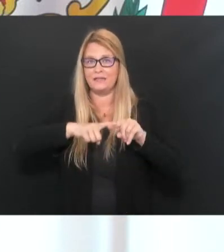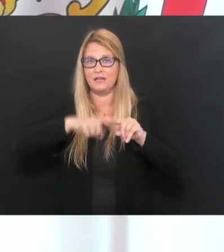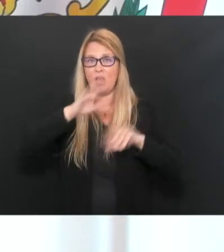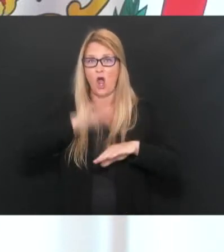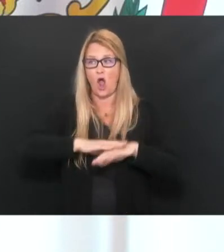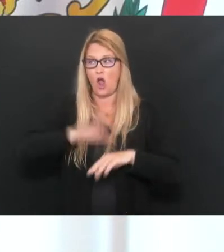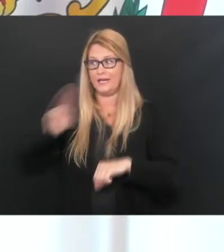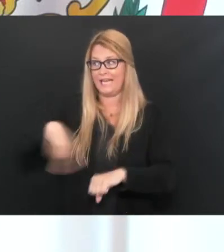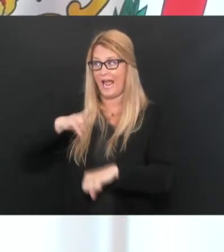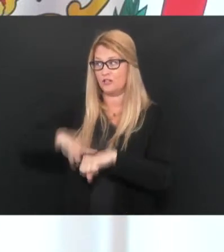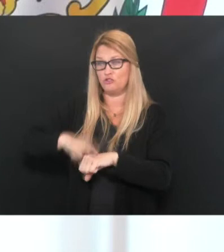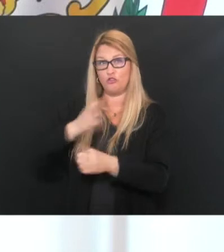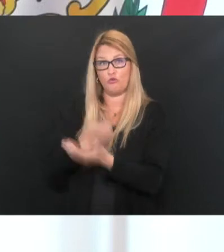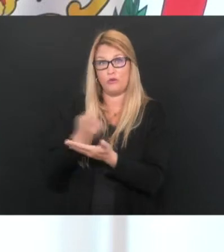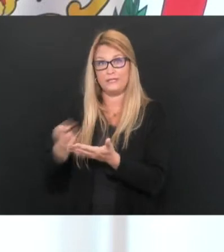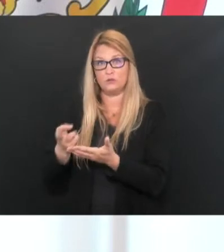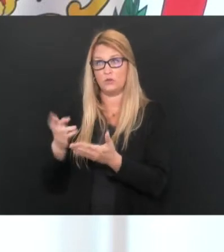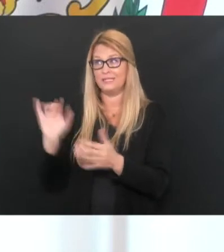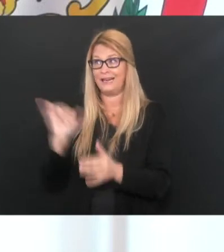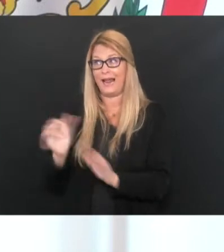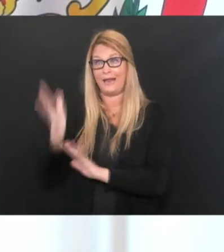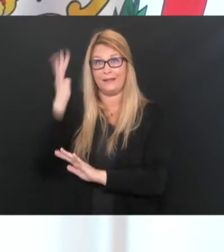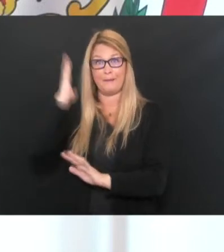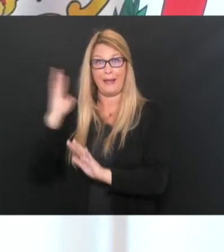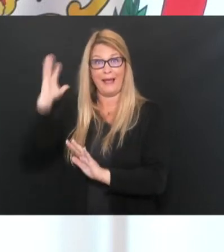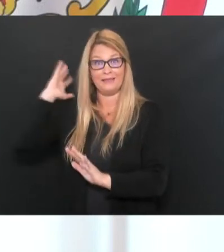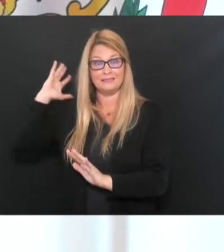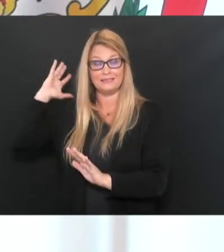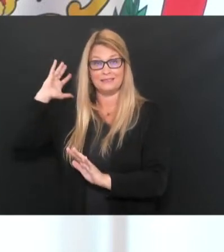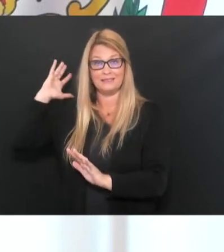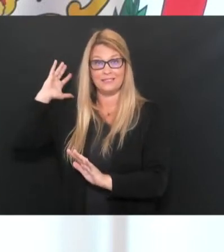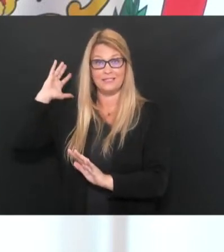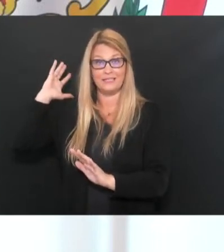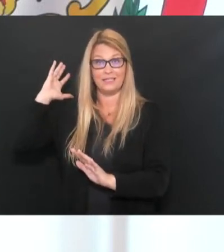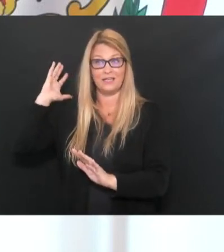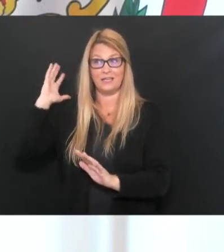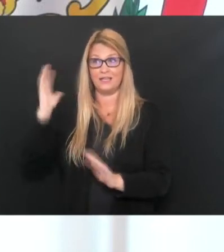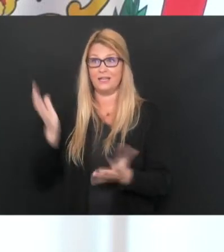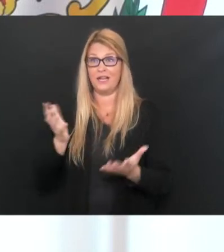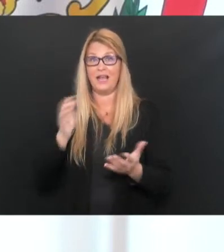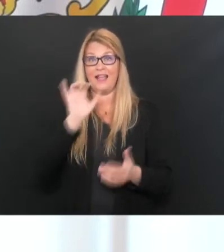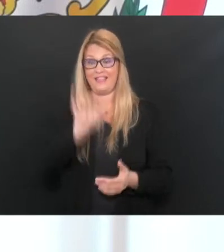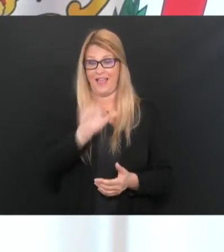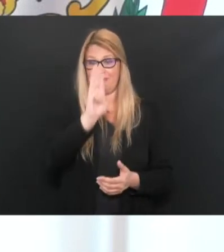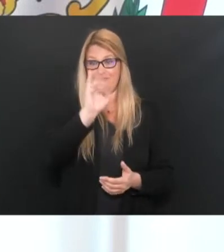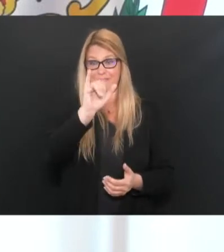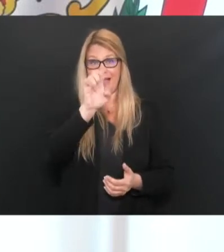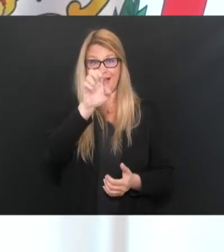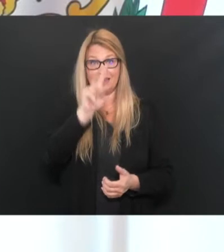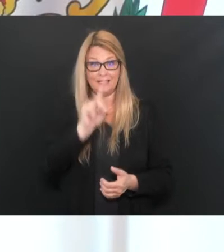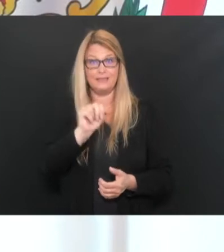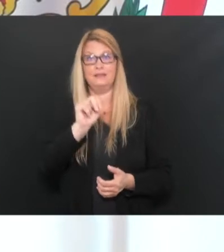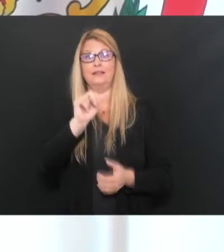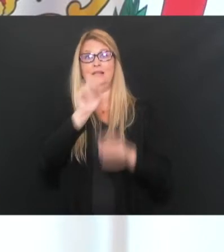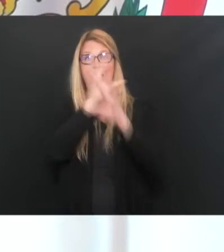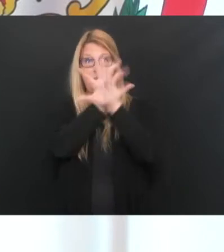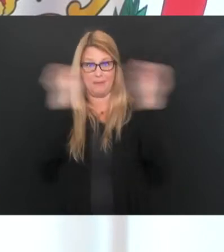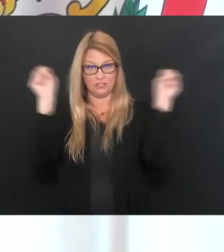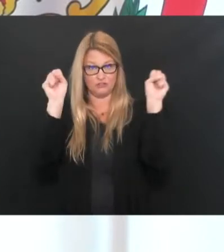natural resources that we've done in the past, and an administration like the Biden administration extinguishes